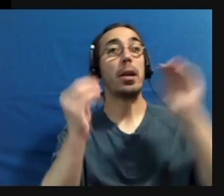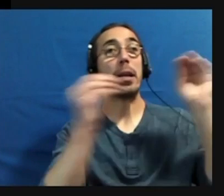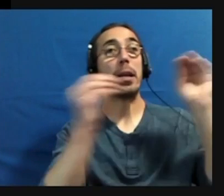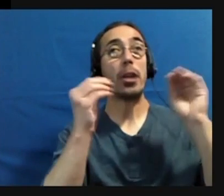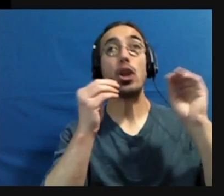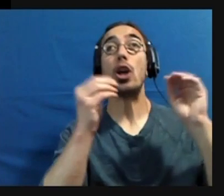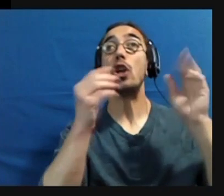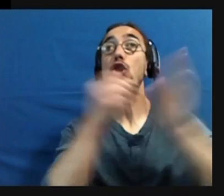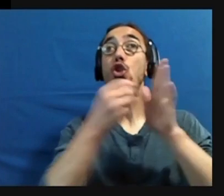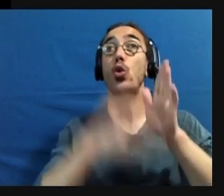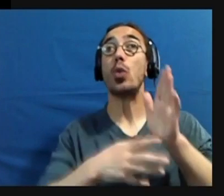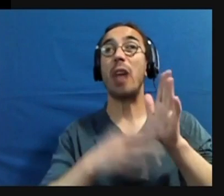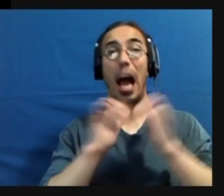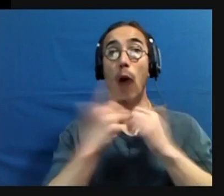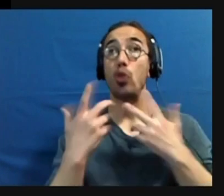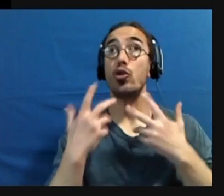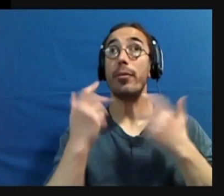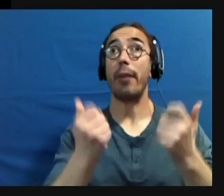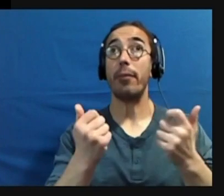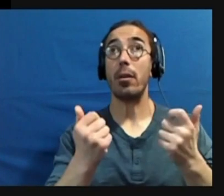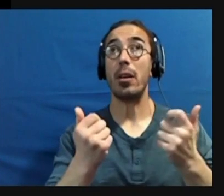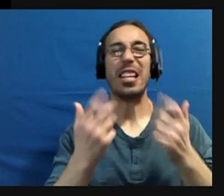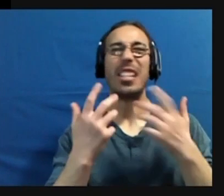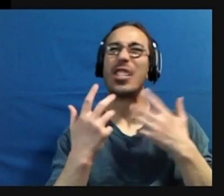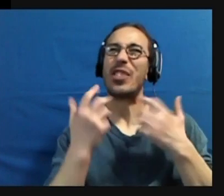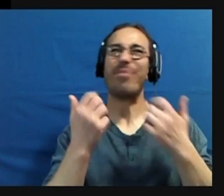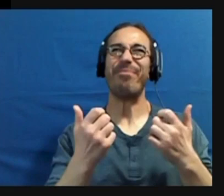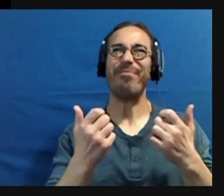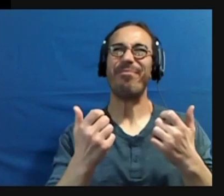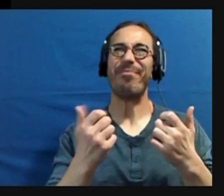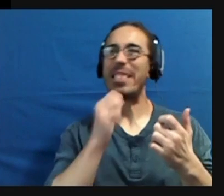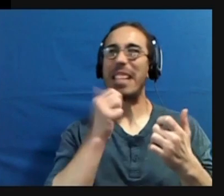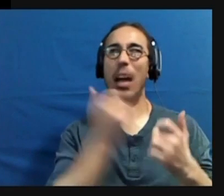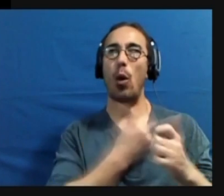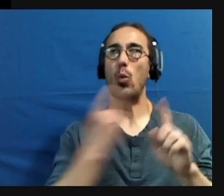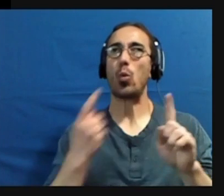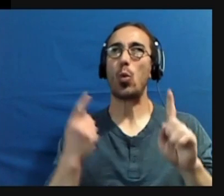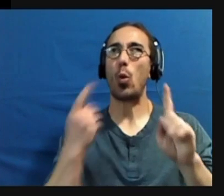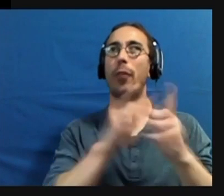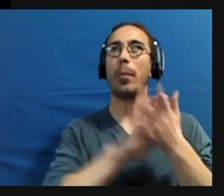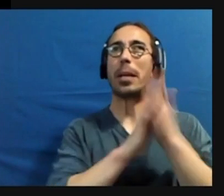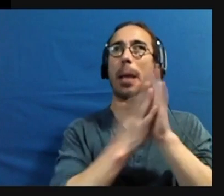survive. And survival is not the goal of being a human.